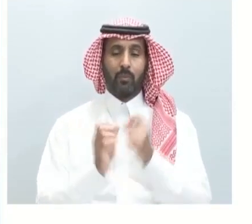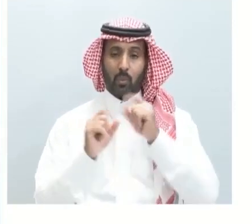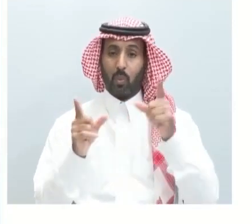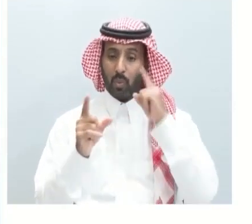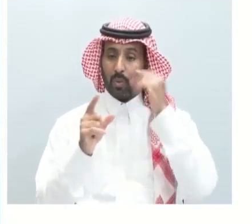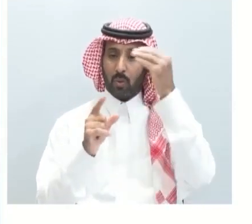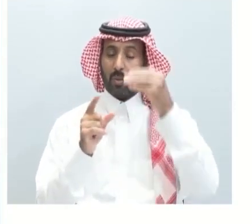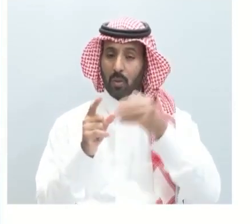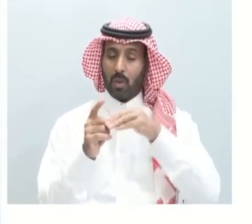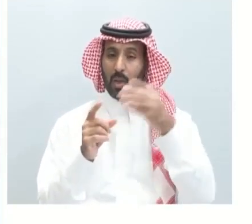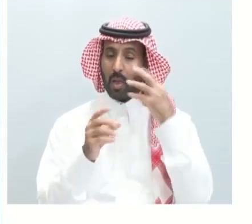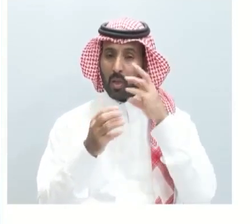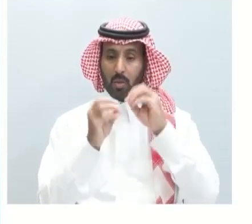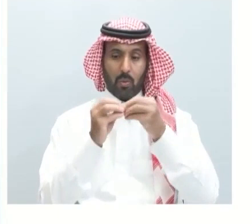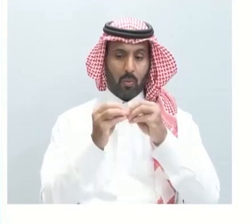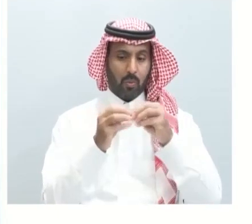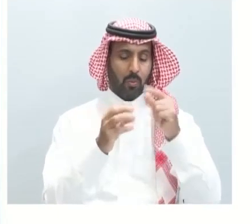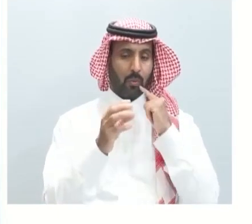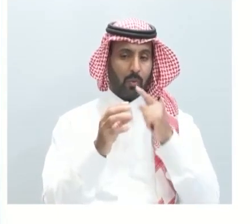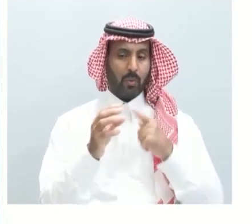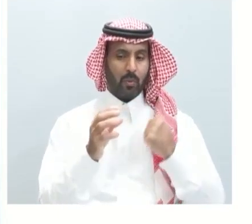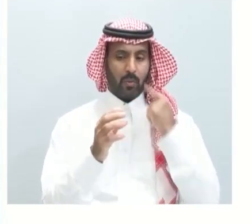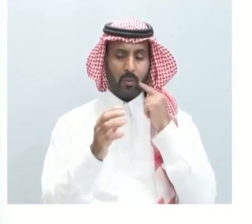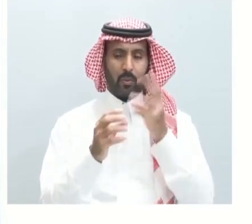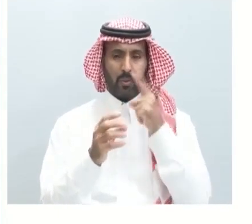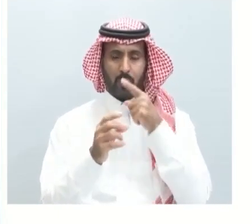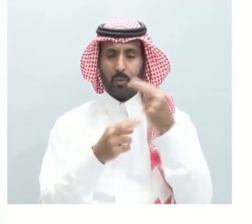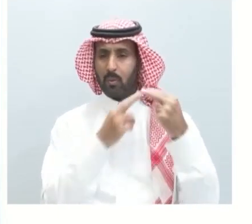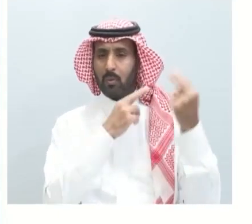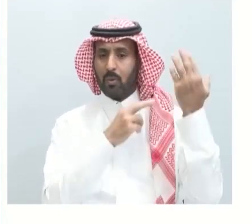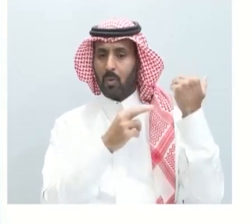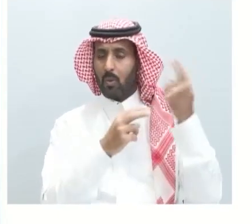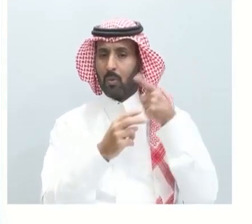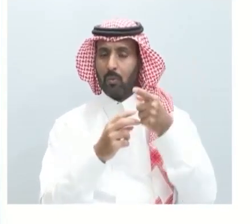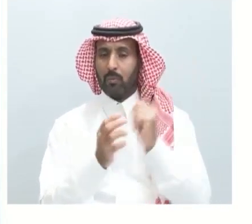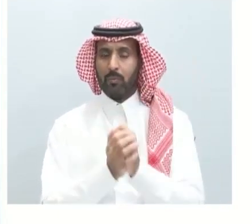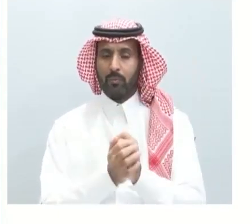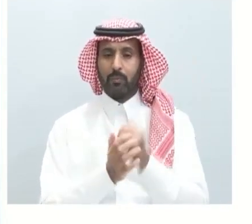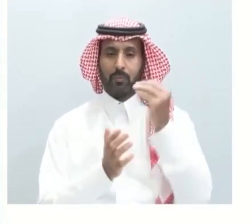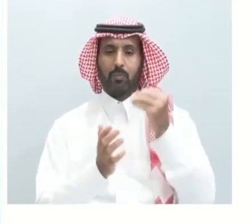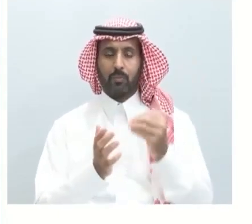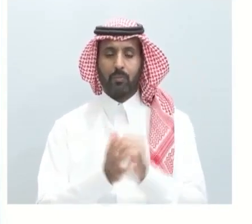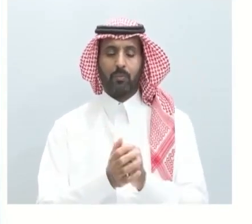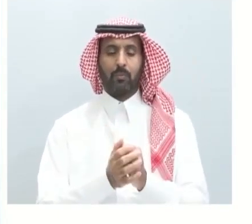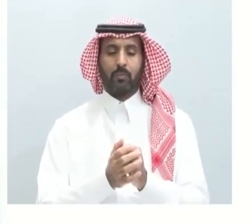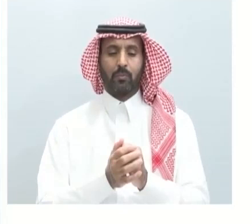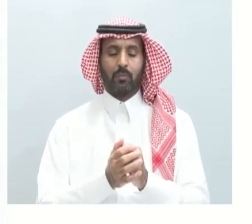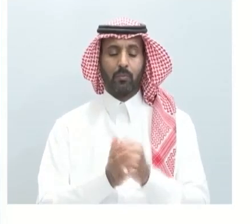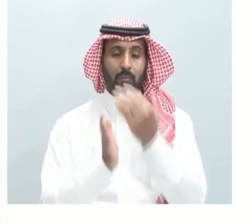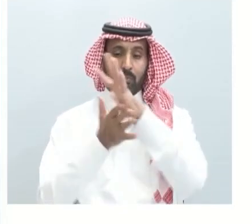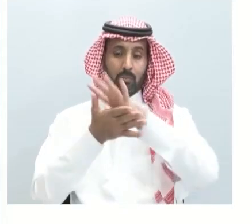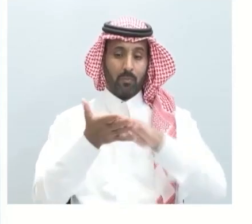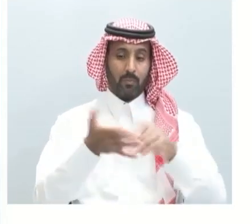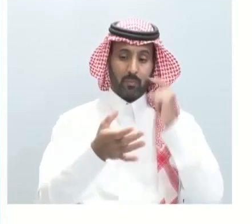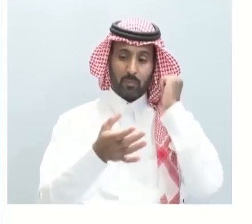colors or the gestures or the symbols what do they show about your uh culture use a chart to